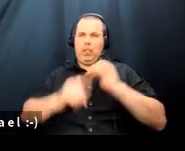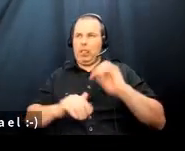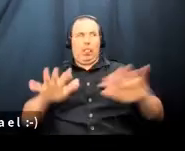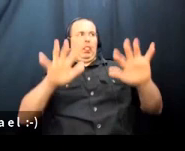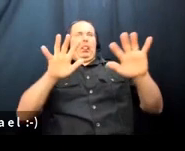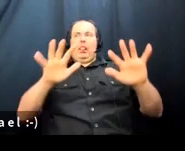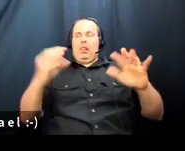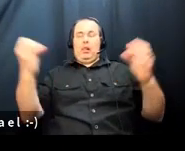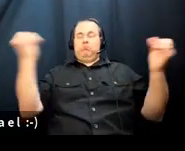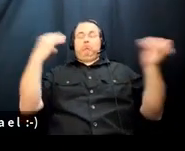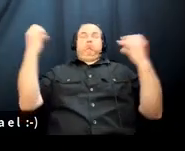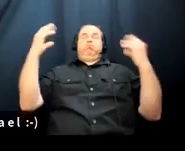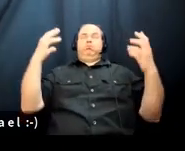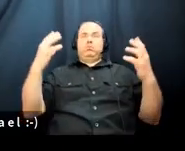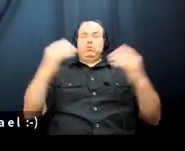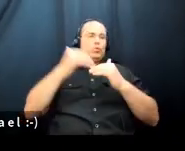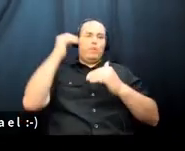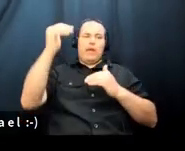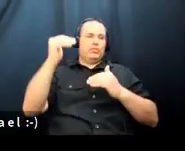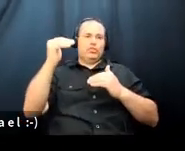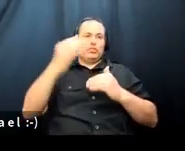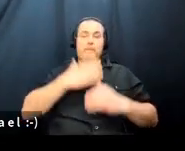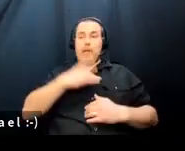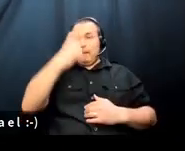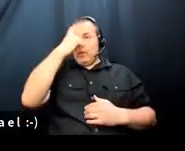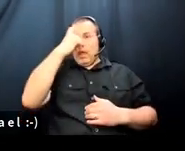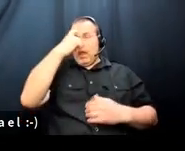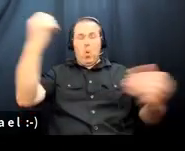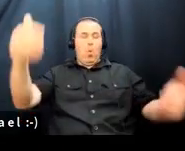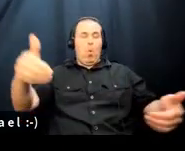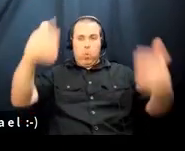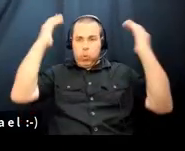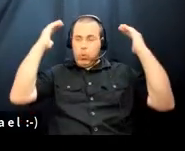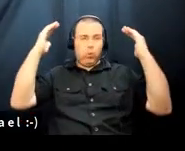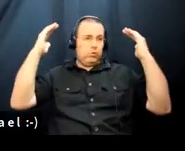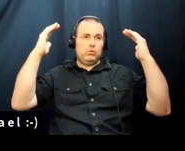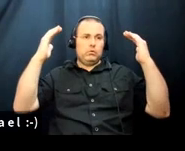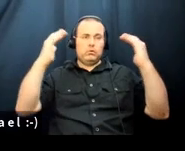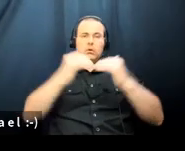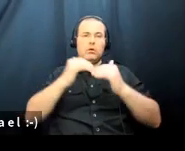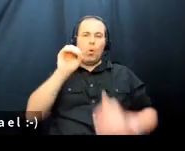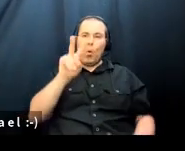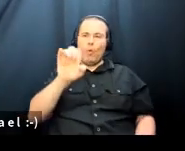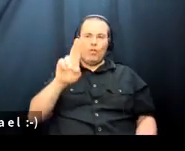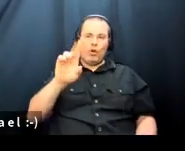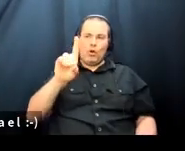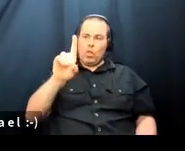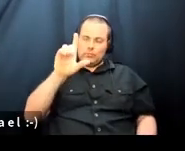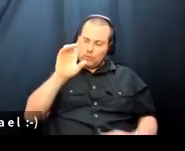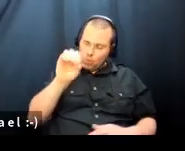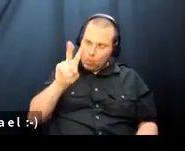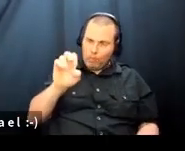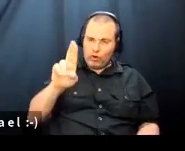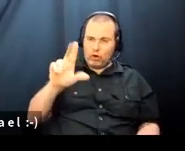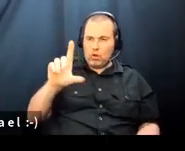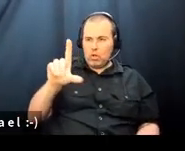It's too much. My little brain is on overload. You may also see in very young children with hearing